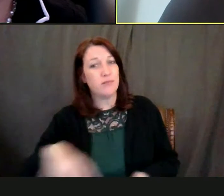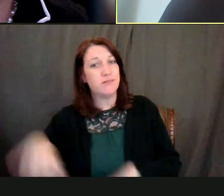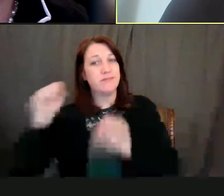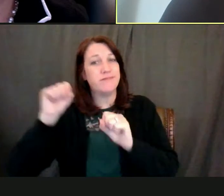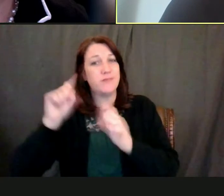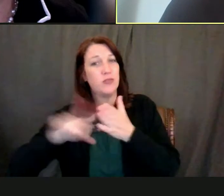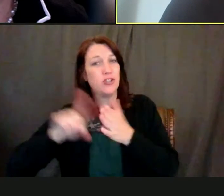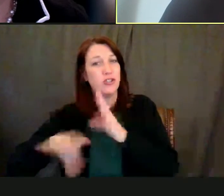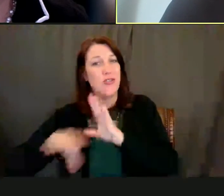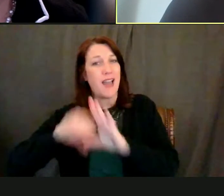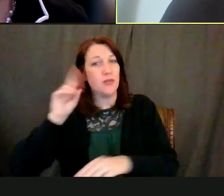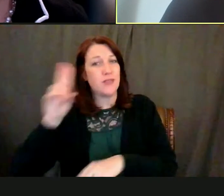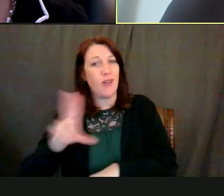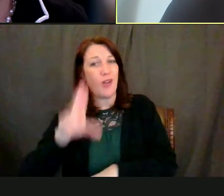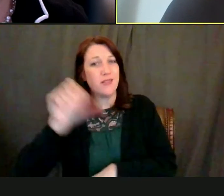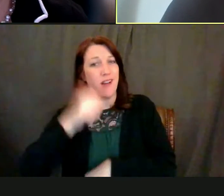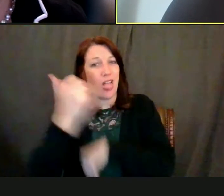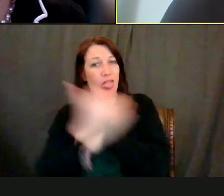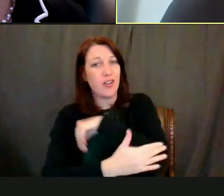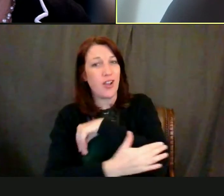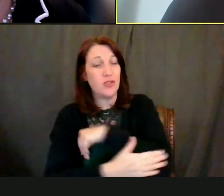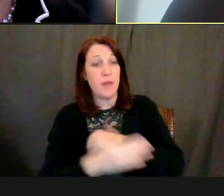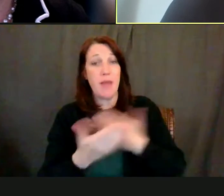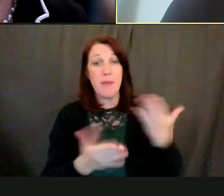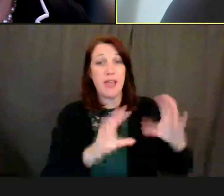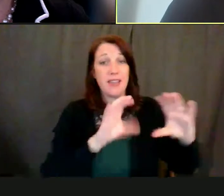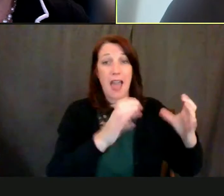the US, the categories that we give you may not